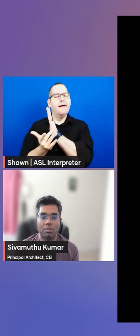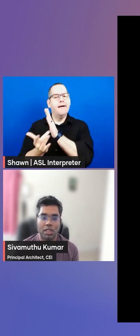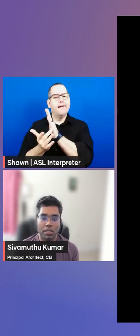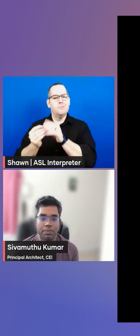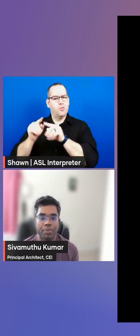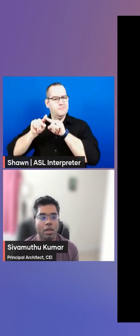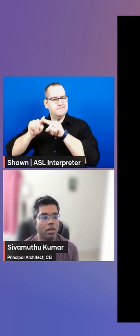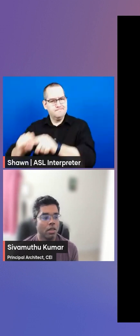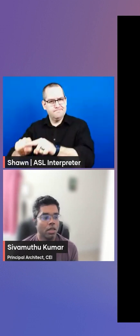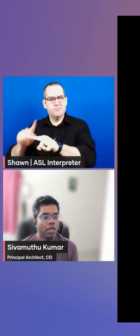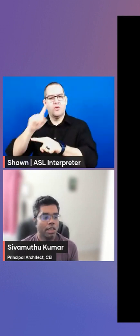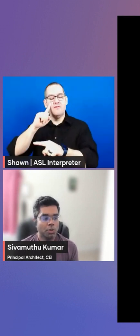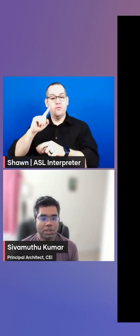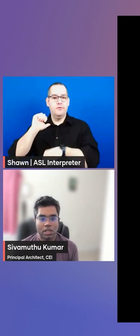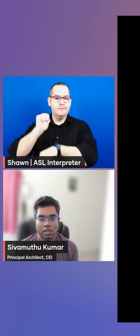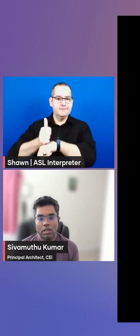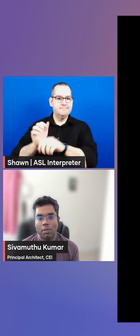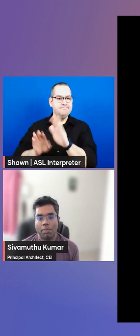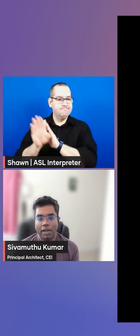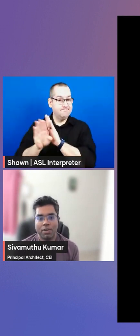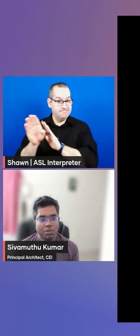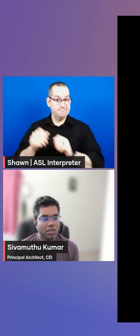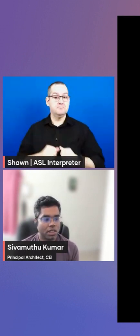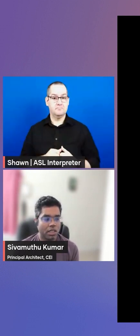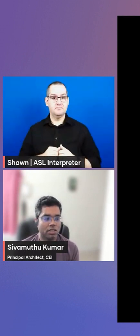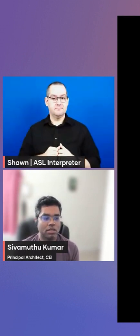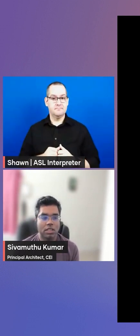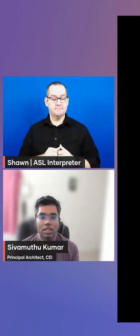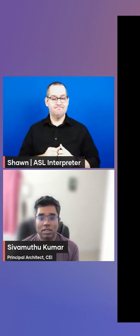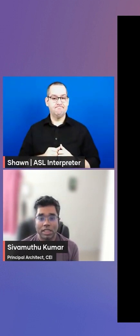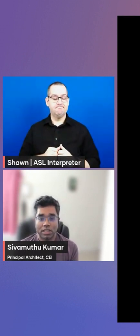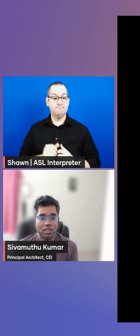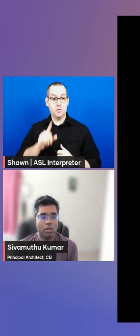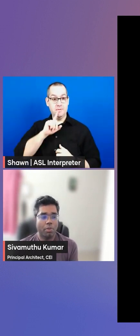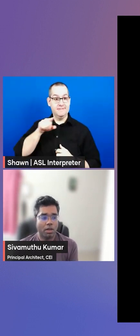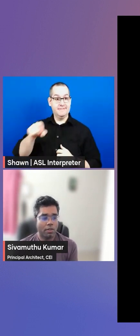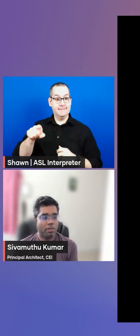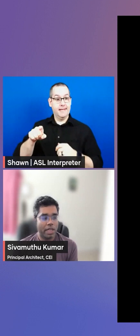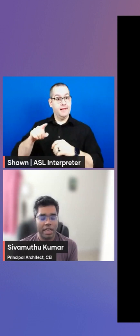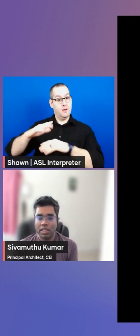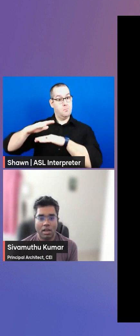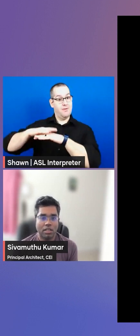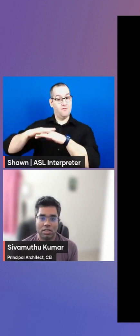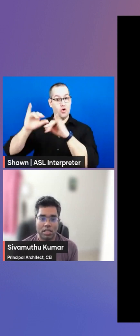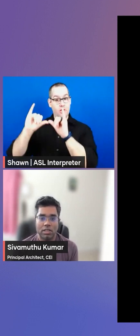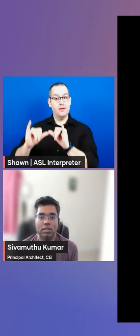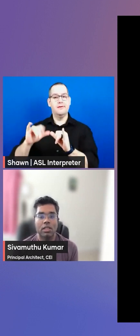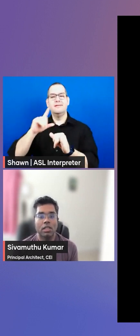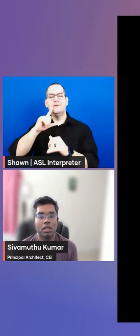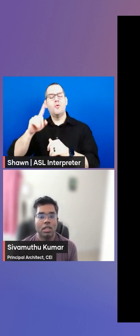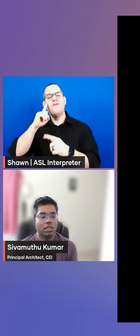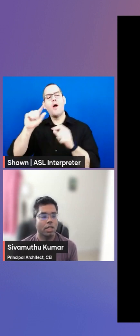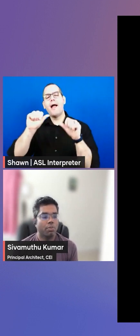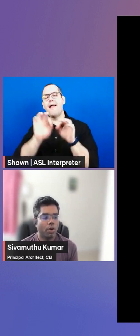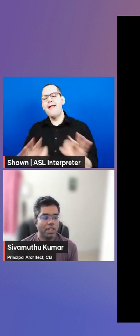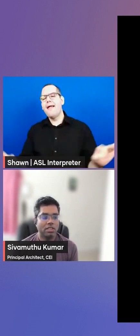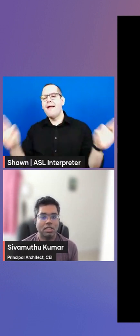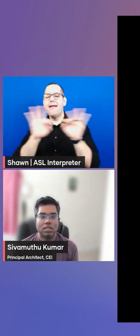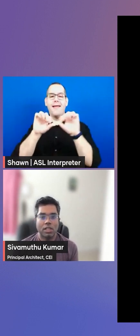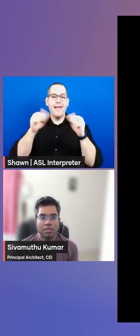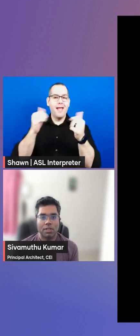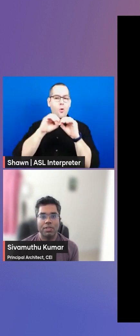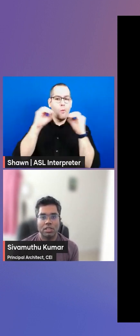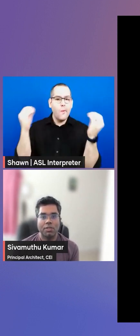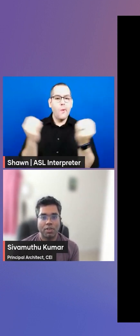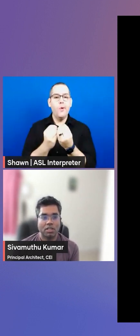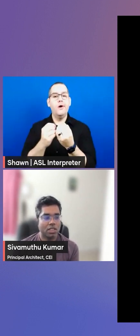developer platform there. Especially the platform engineering that is an essential part of any organization that provides